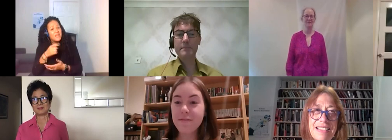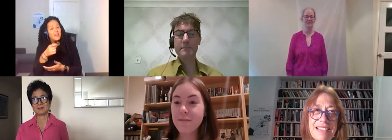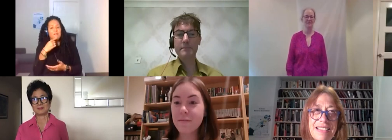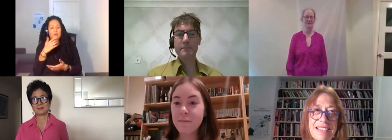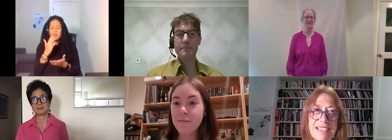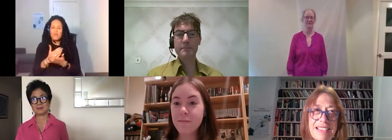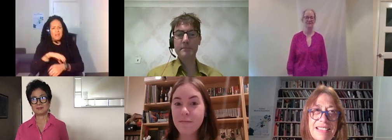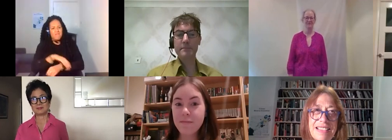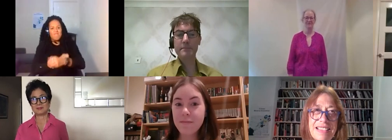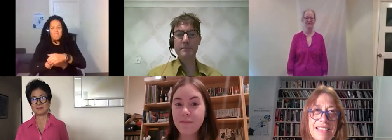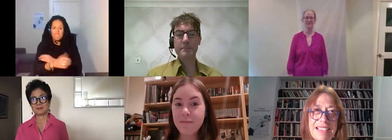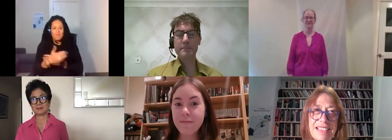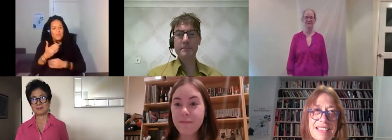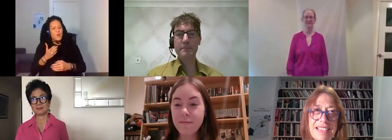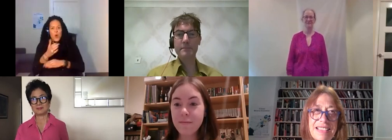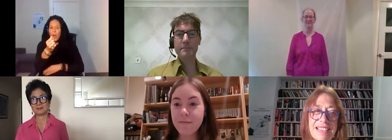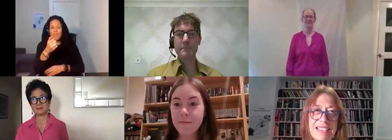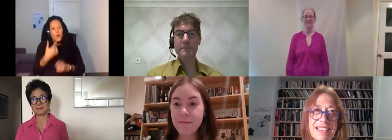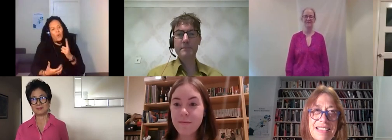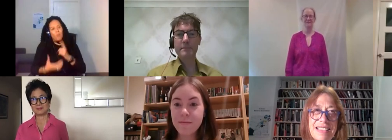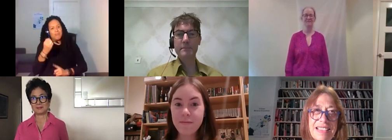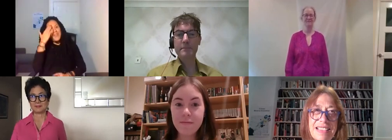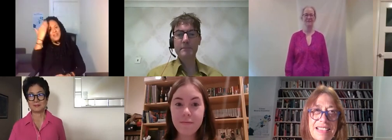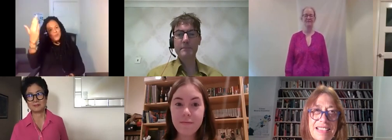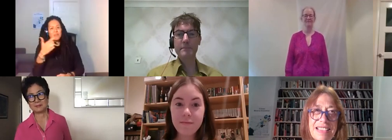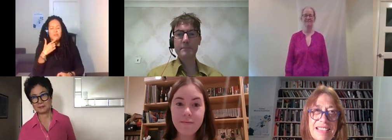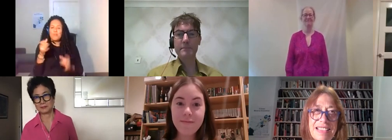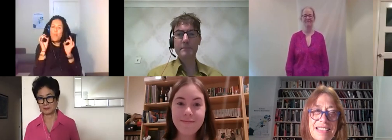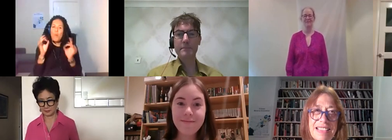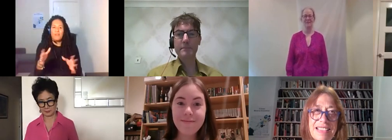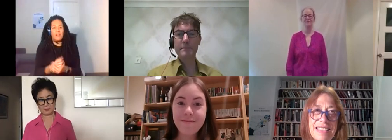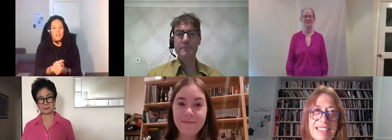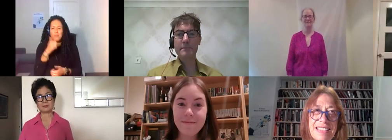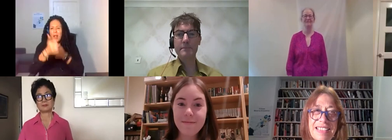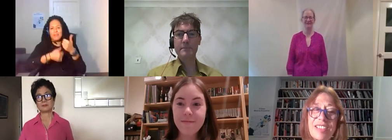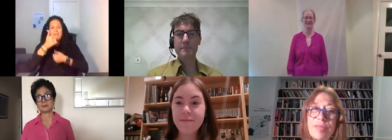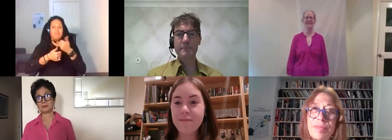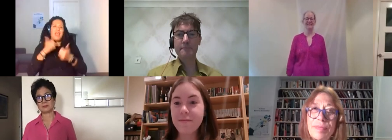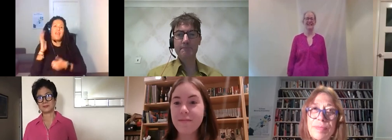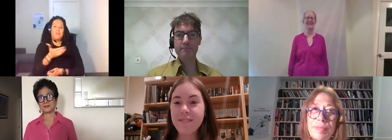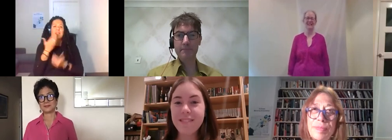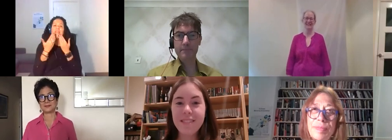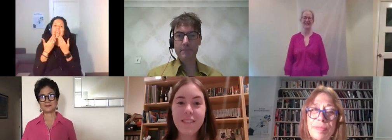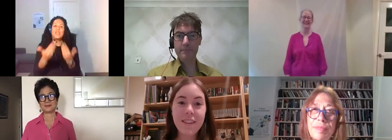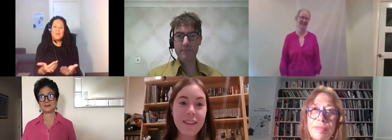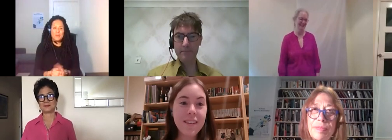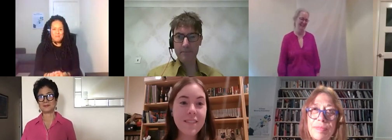really going for what their dreams. And it's wonderful. And well done, everyone. Thank you.